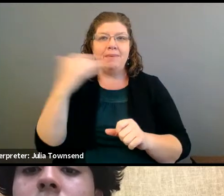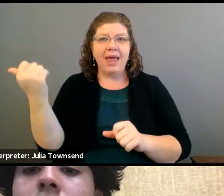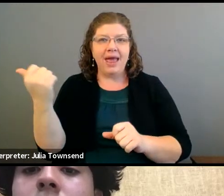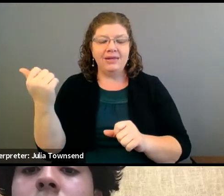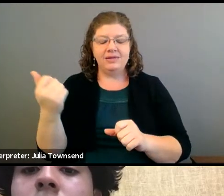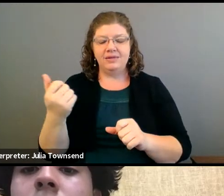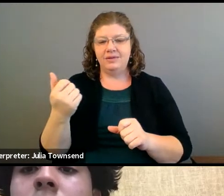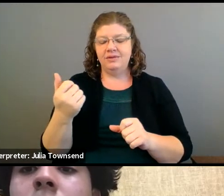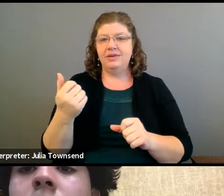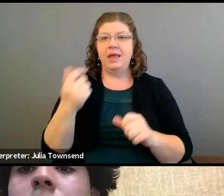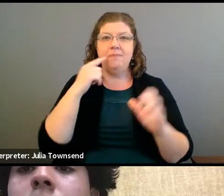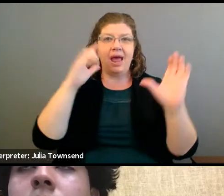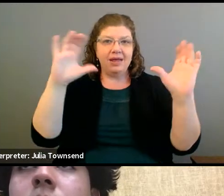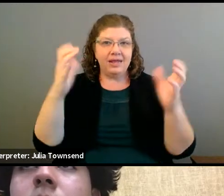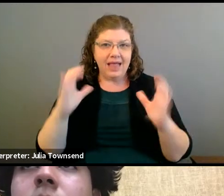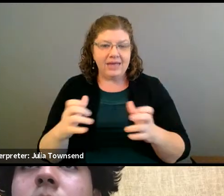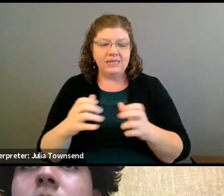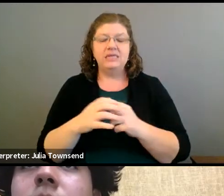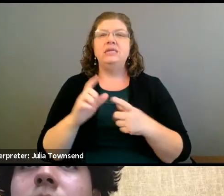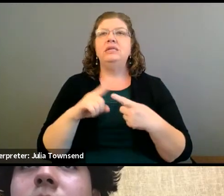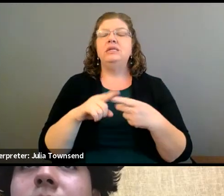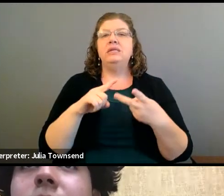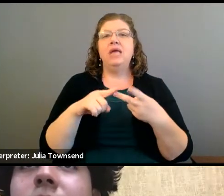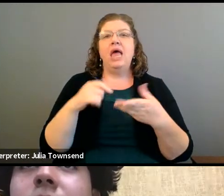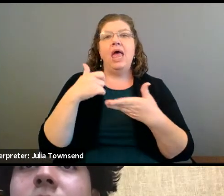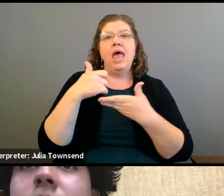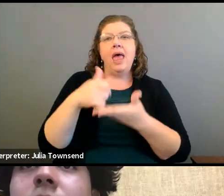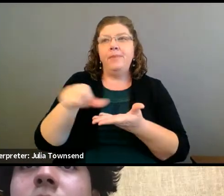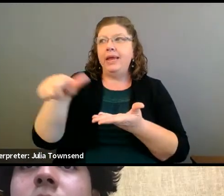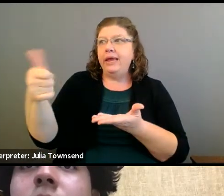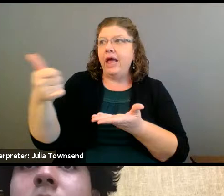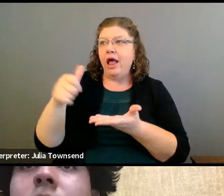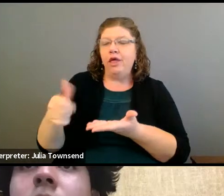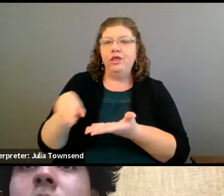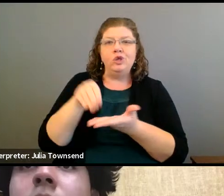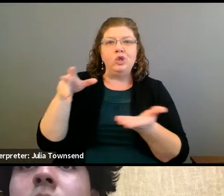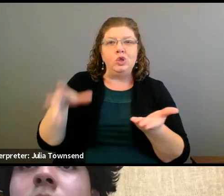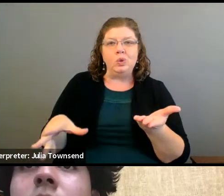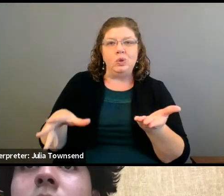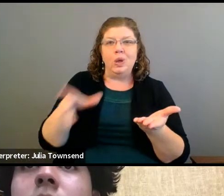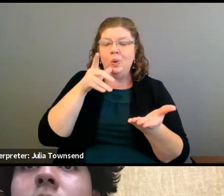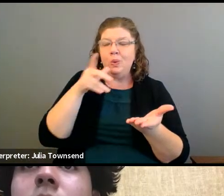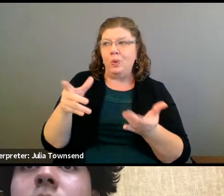in my classes, helping other students who are in the